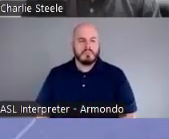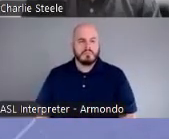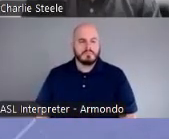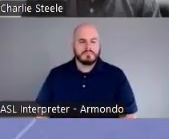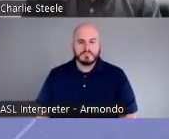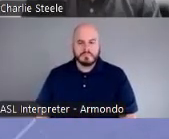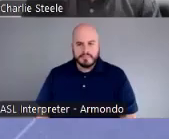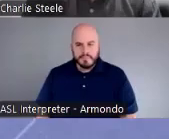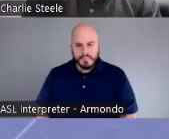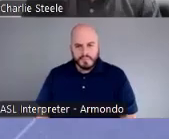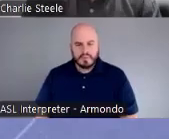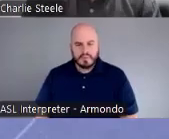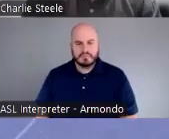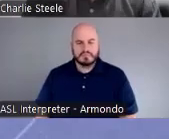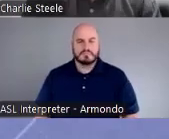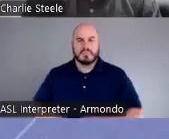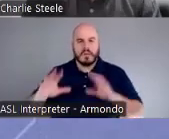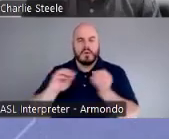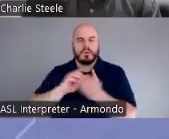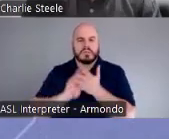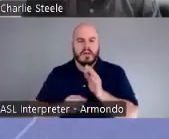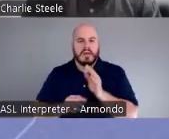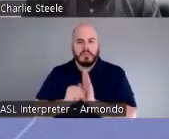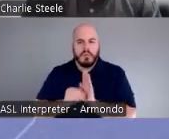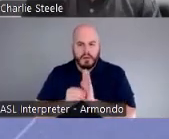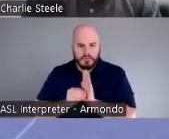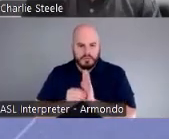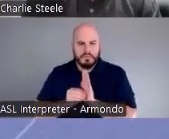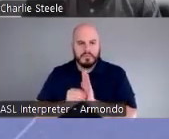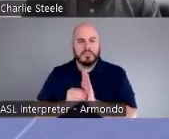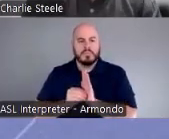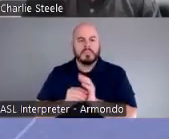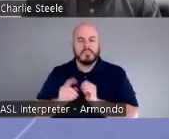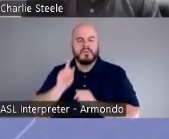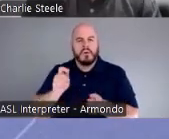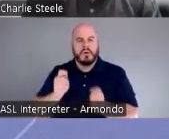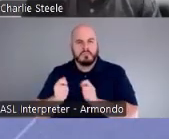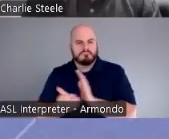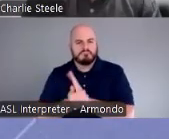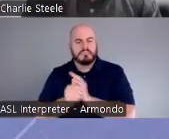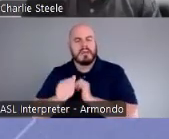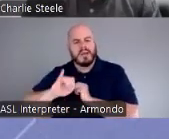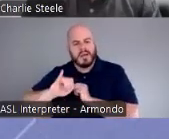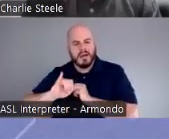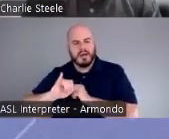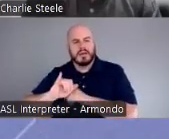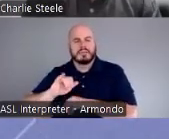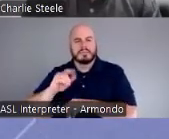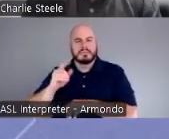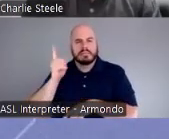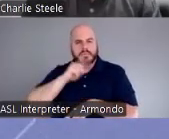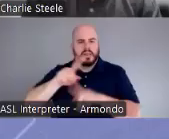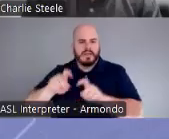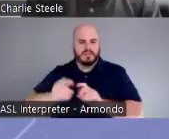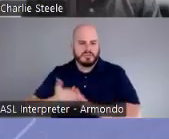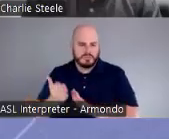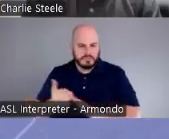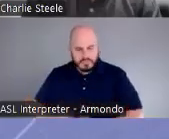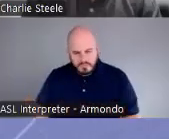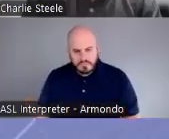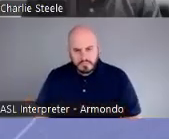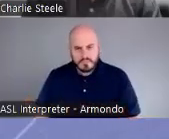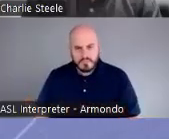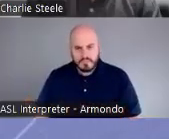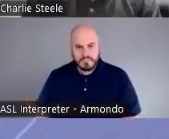So this co-design model really trying to augment in terms of what AI can do. Okay, and this bigger